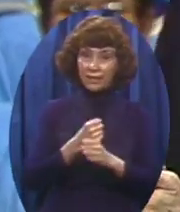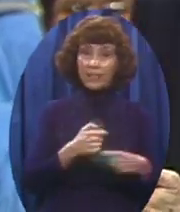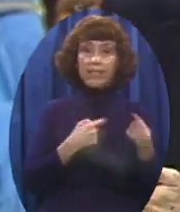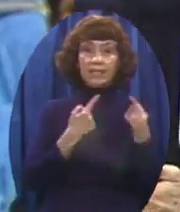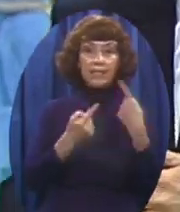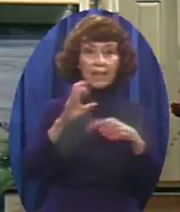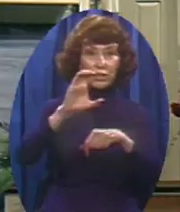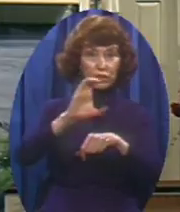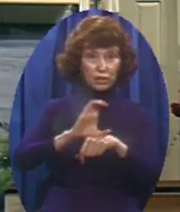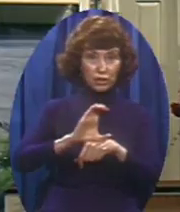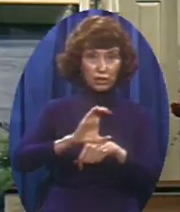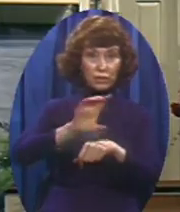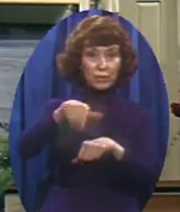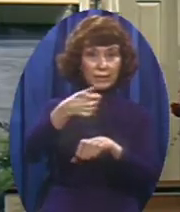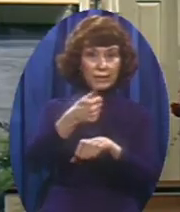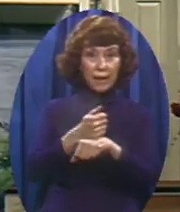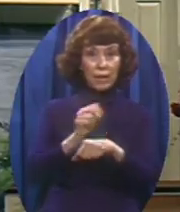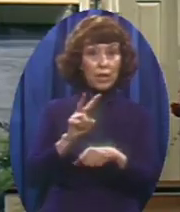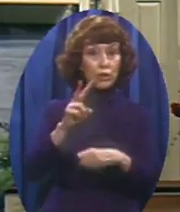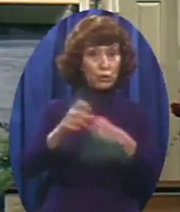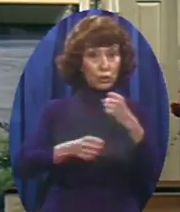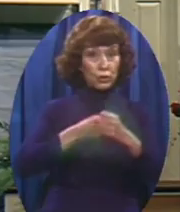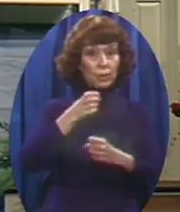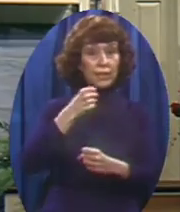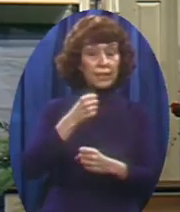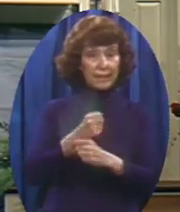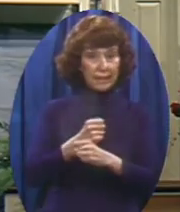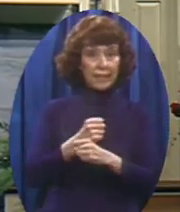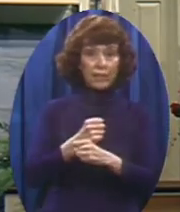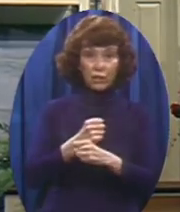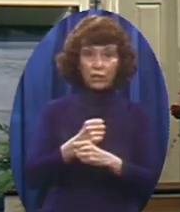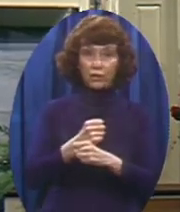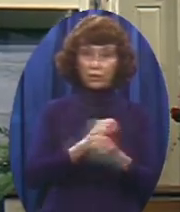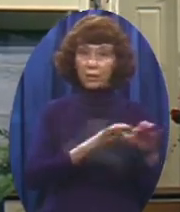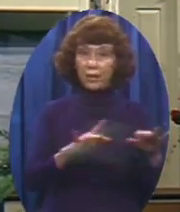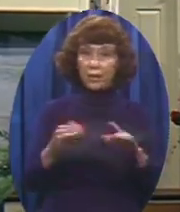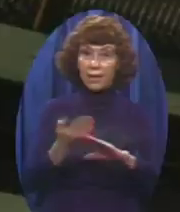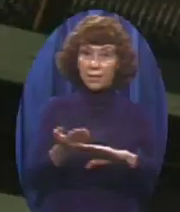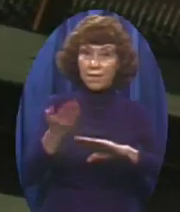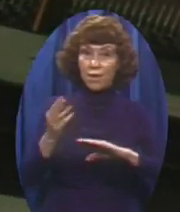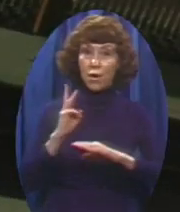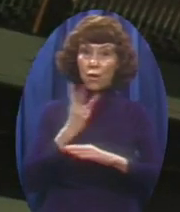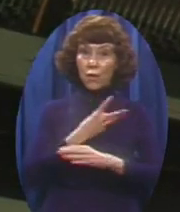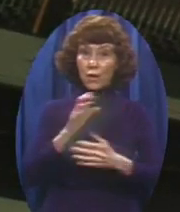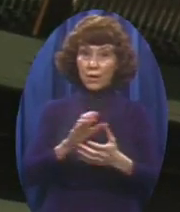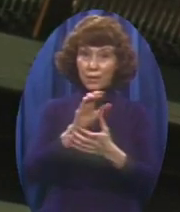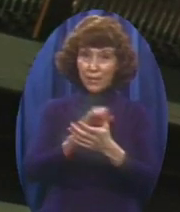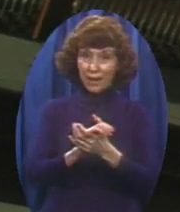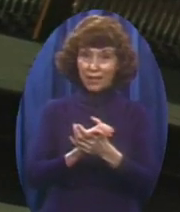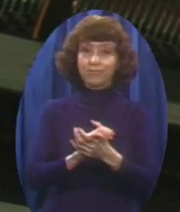were married. And I stood some danger of losing my church pianist, so I married her quickly.